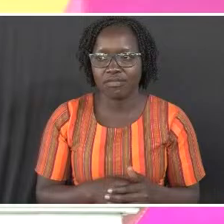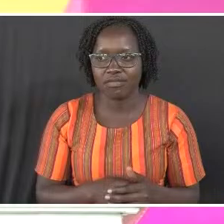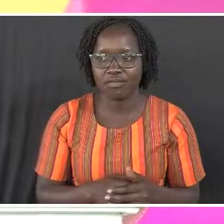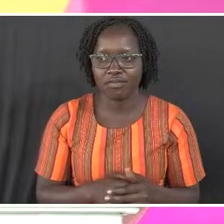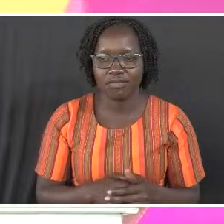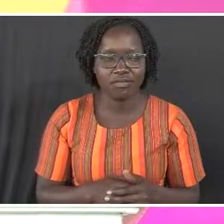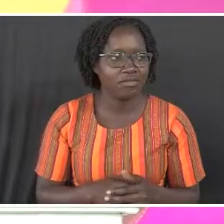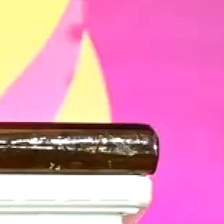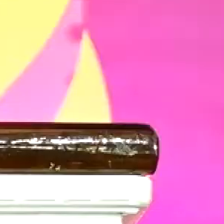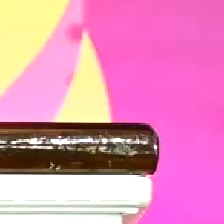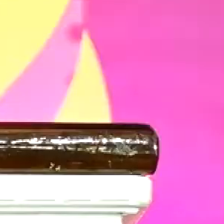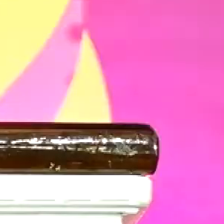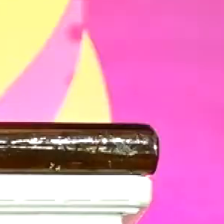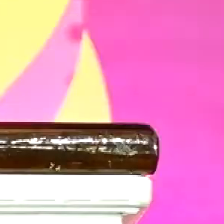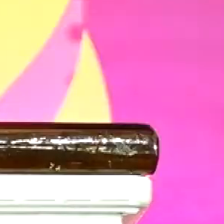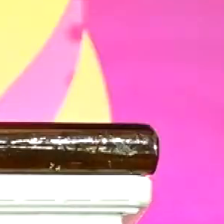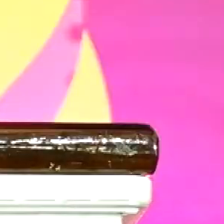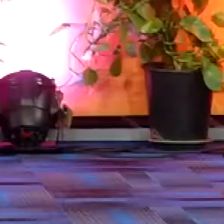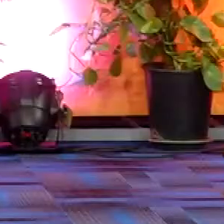Yes.